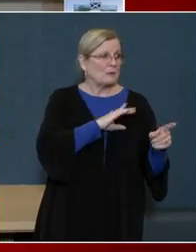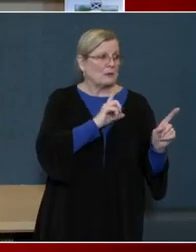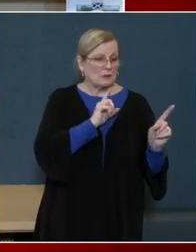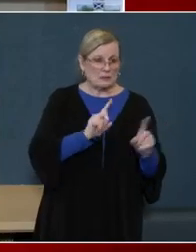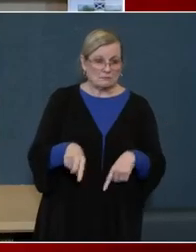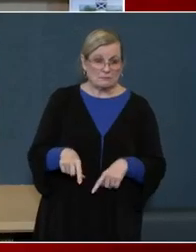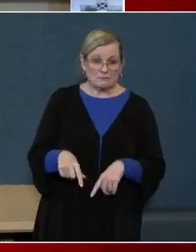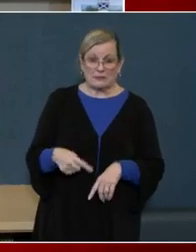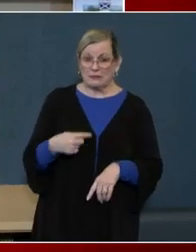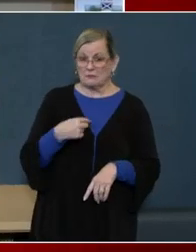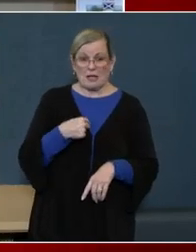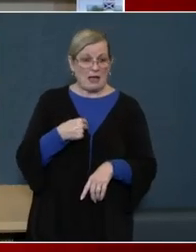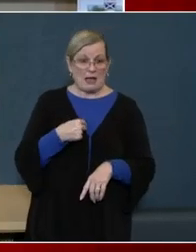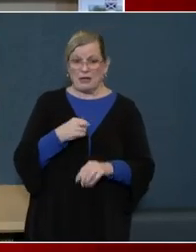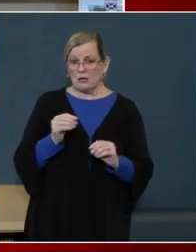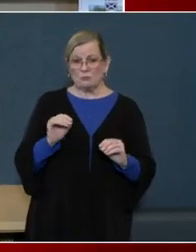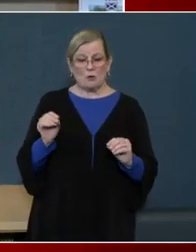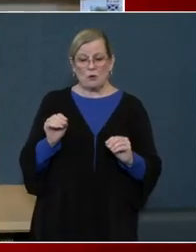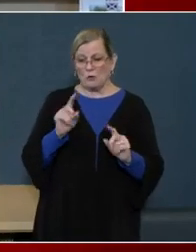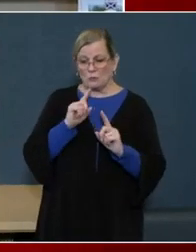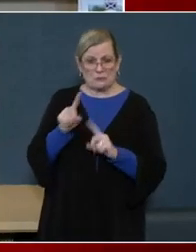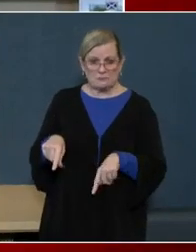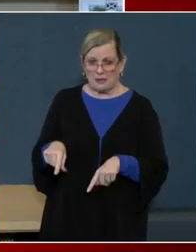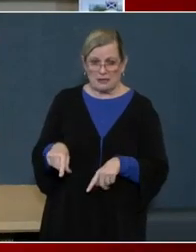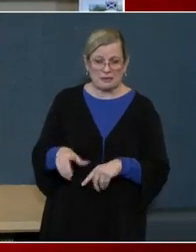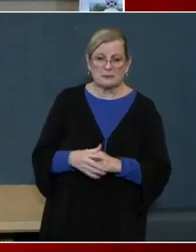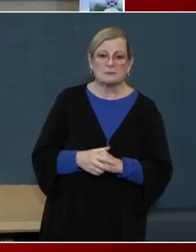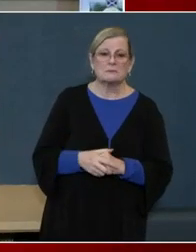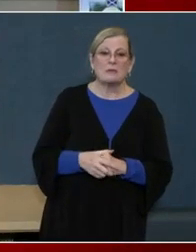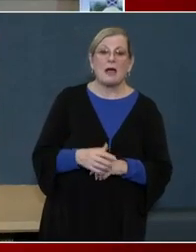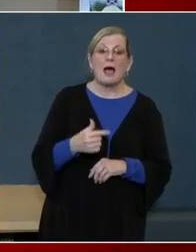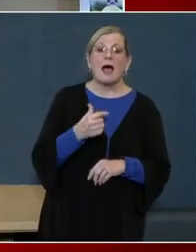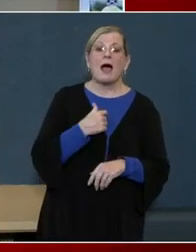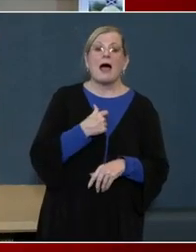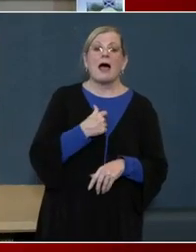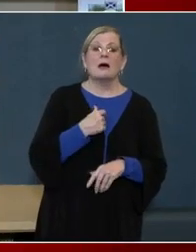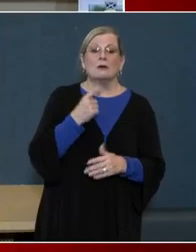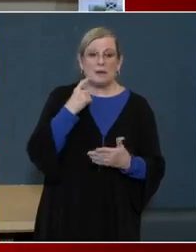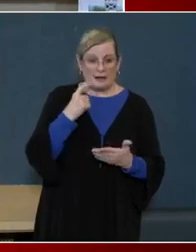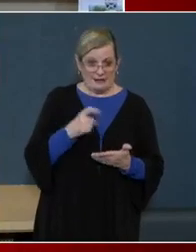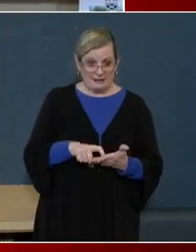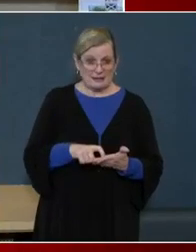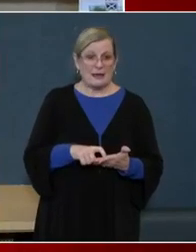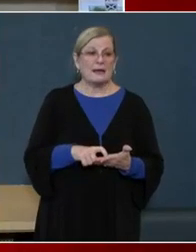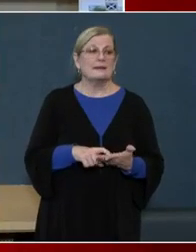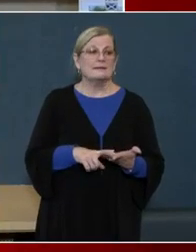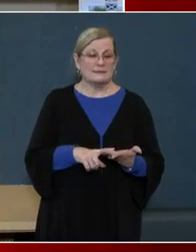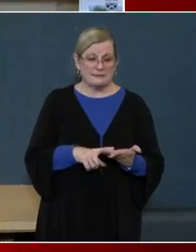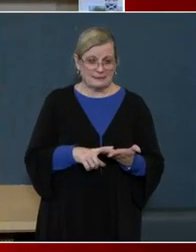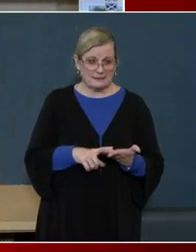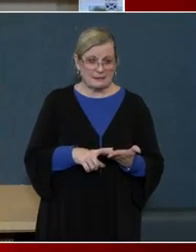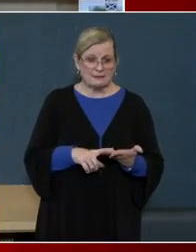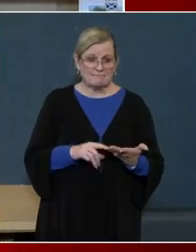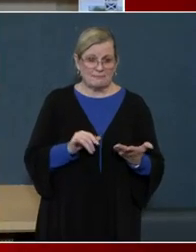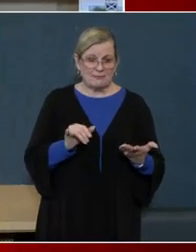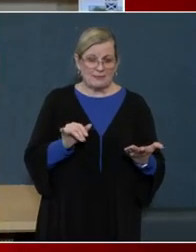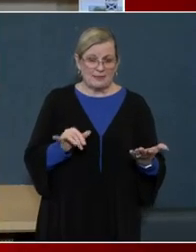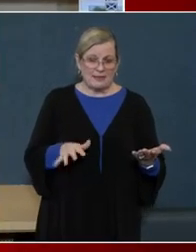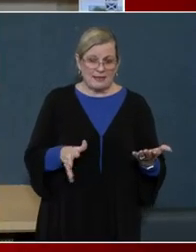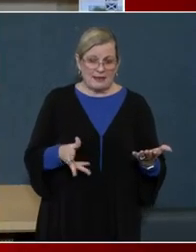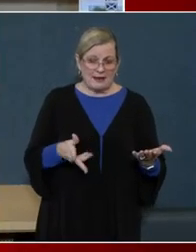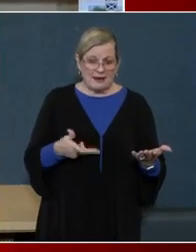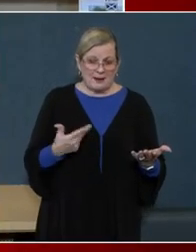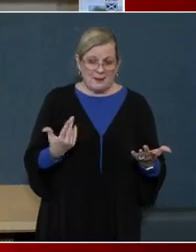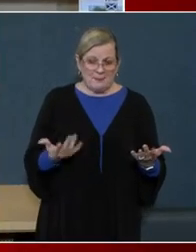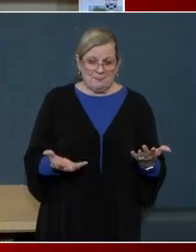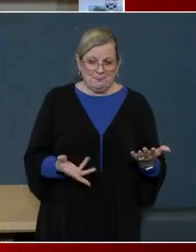a response, and let me just say that I recognize, you know, being as generous in this